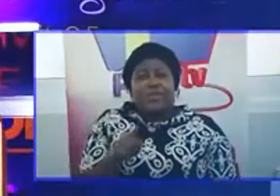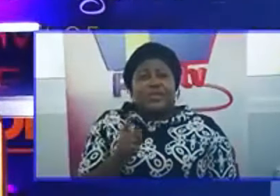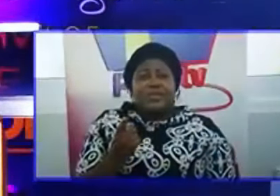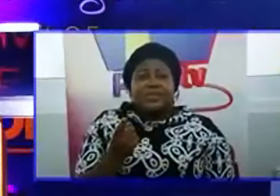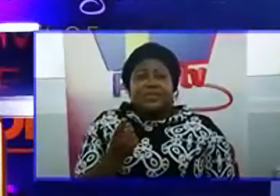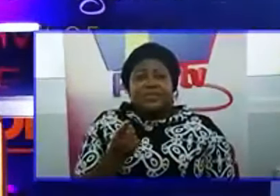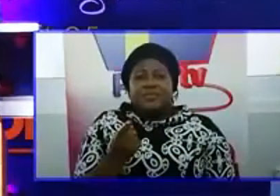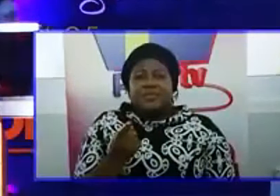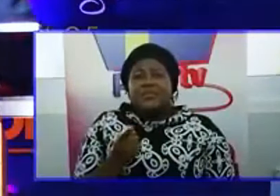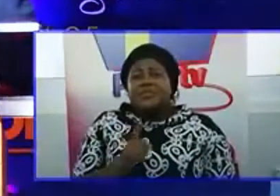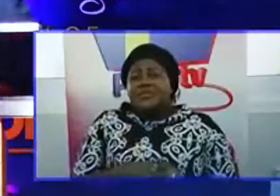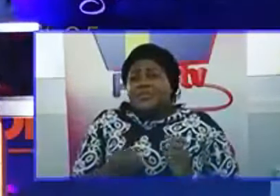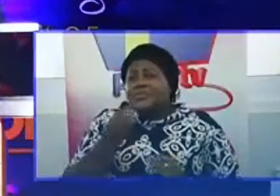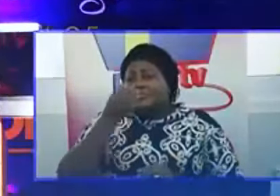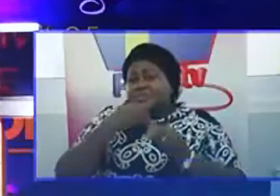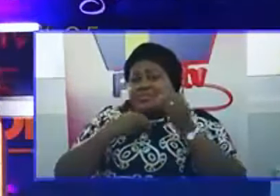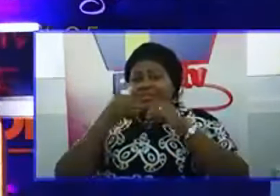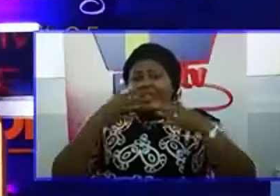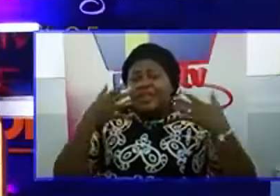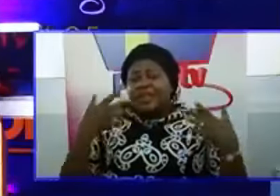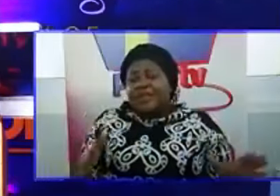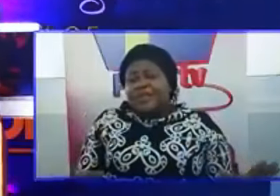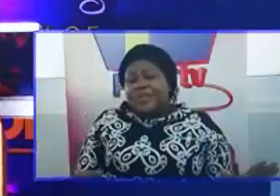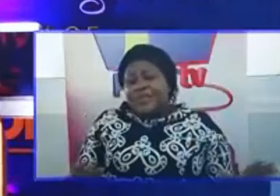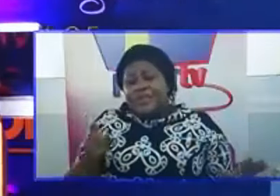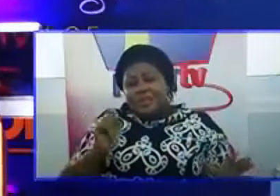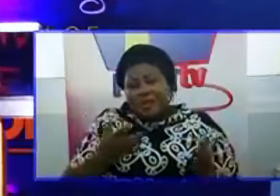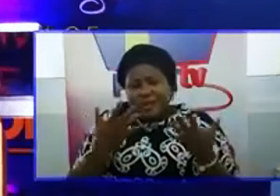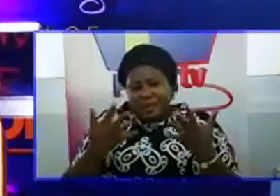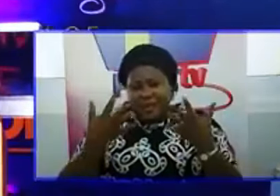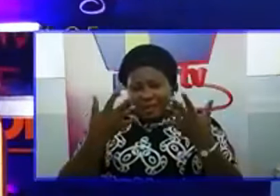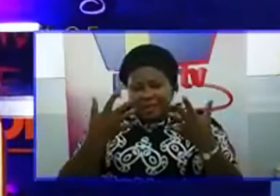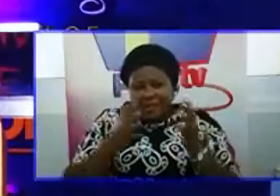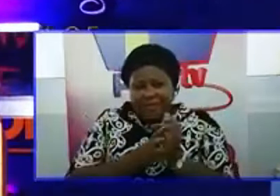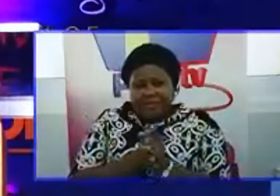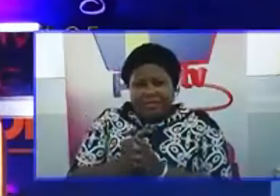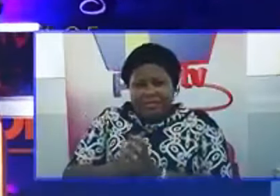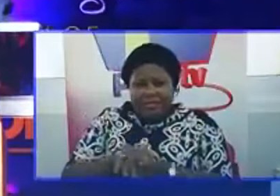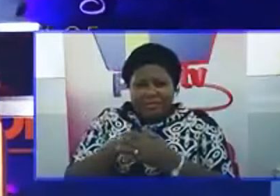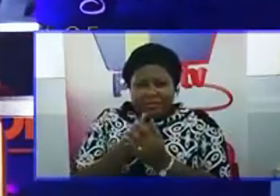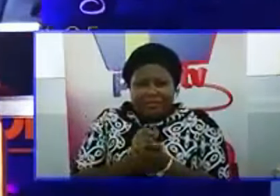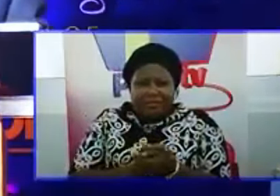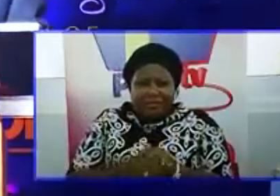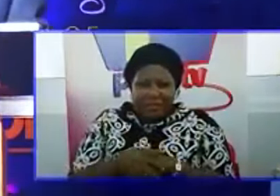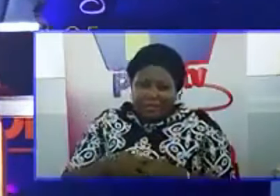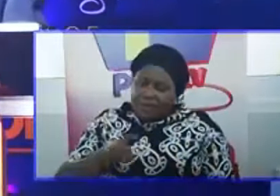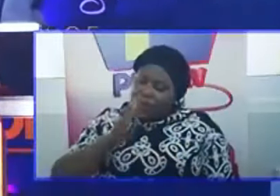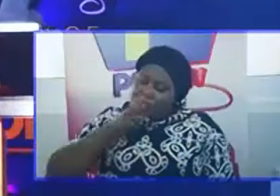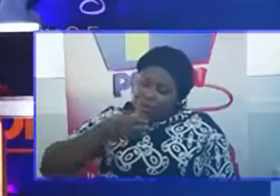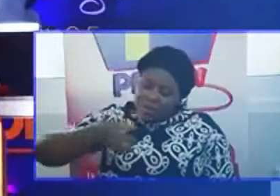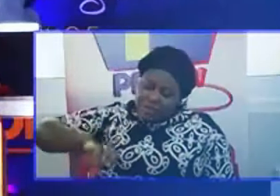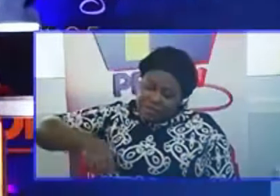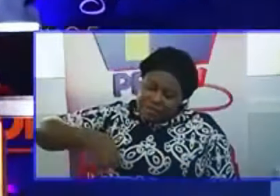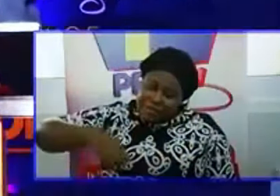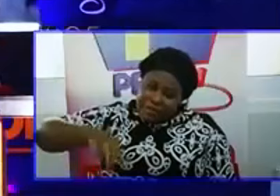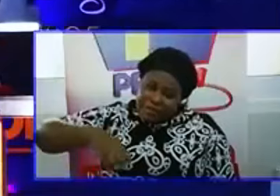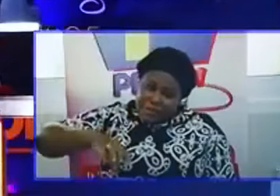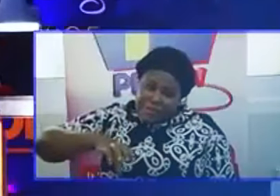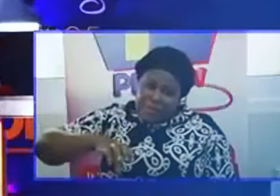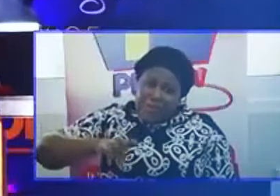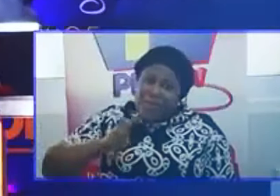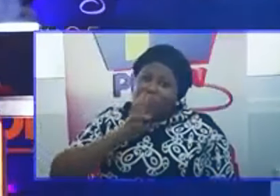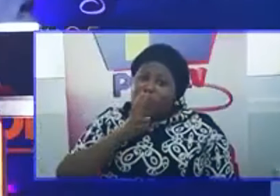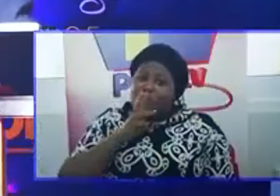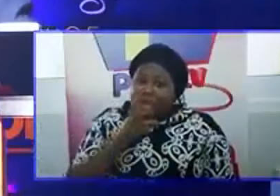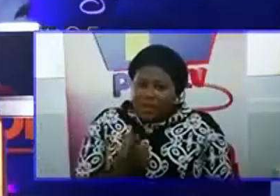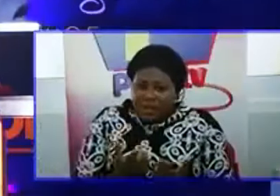When he finished eating, he had to wash his hand. He went to the tap, he opened it, and water was